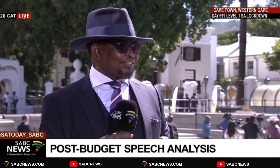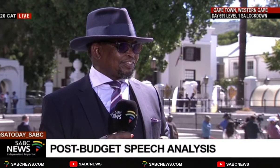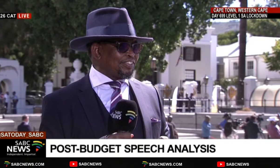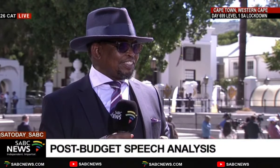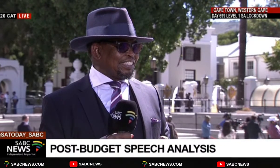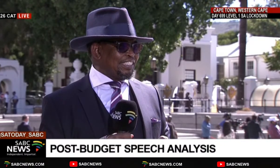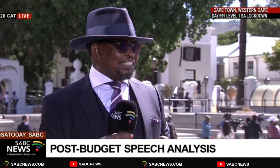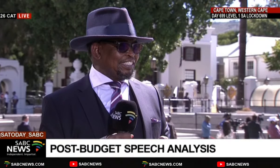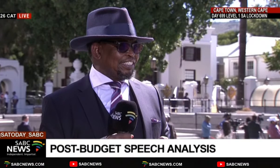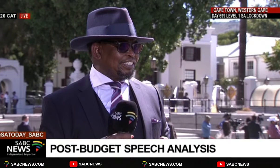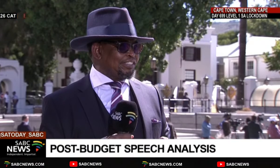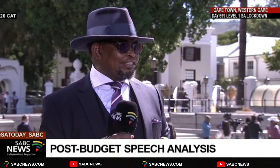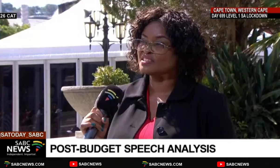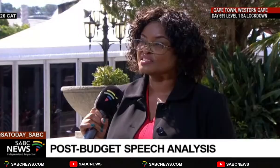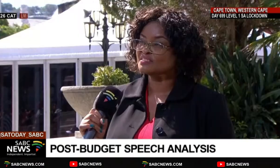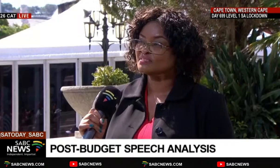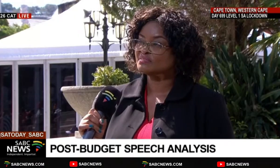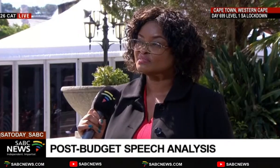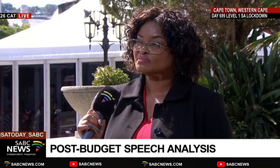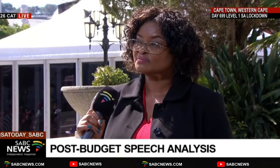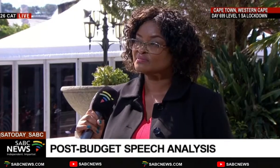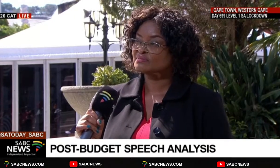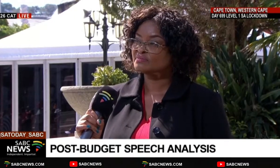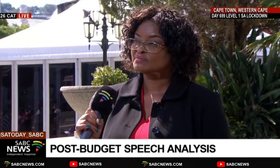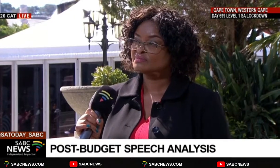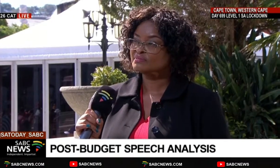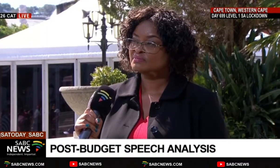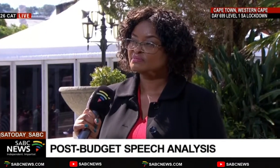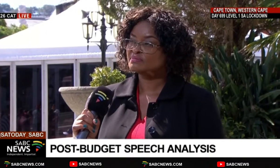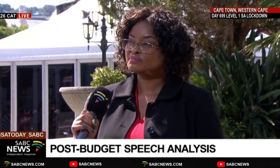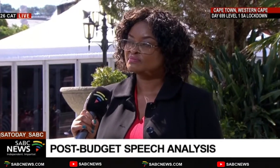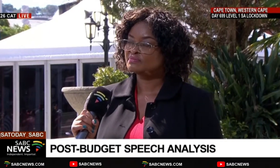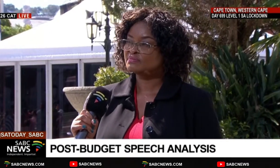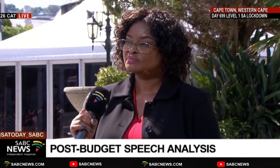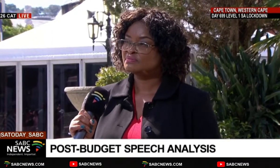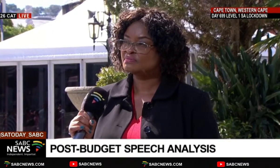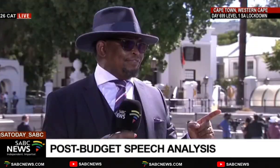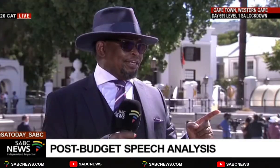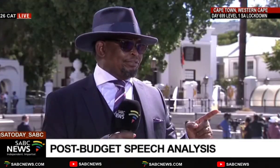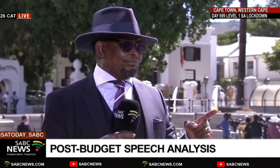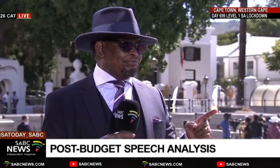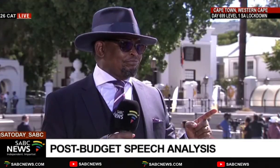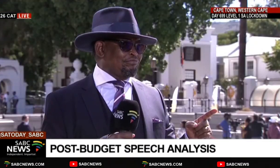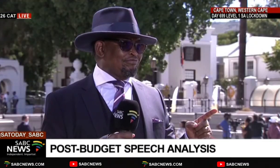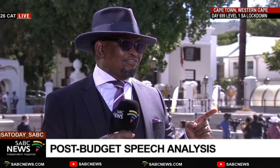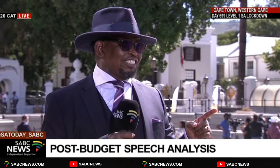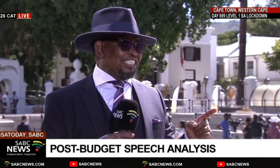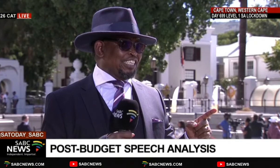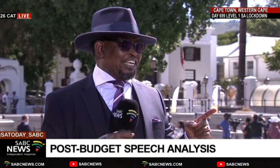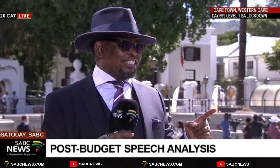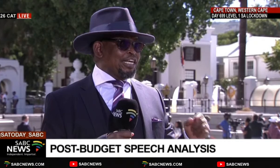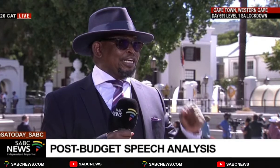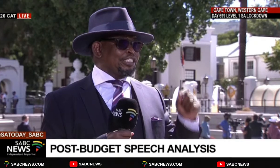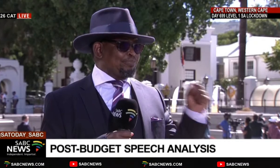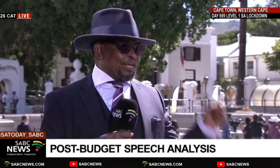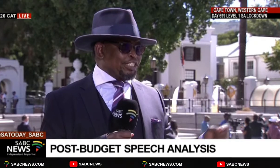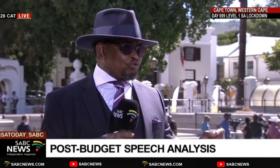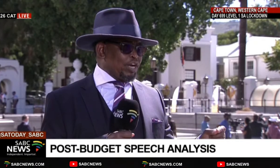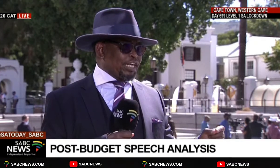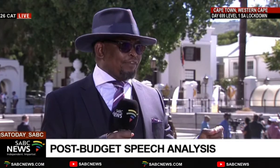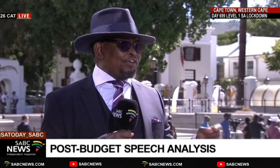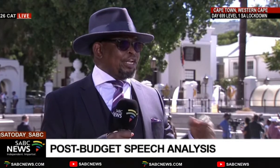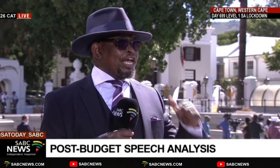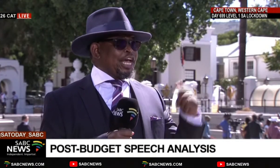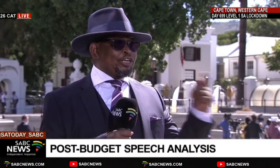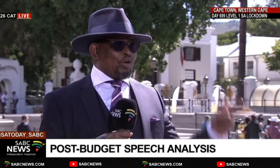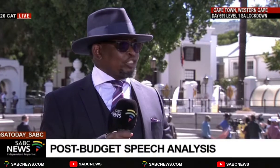we afford the basic income grant? Look, it depends at what level, right? Depends at